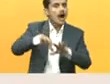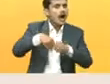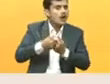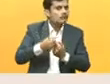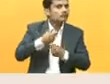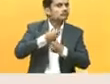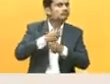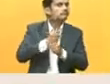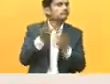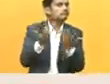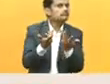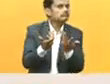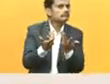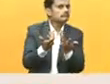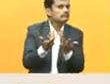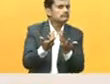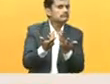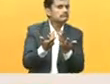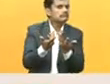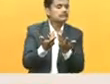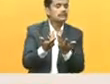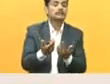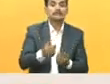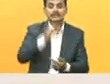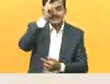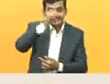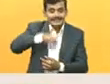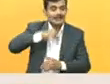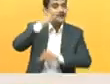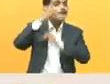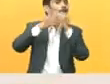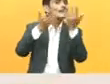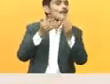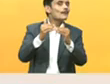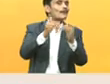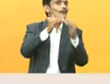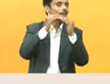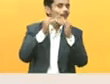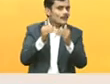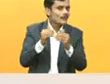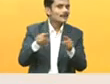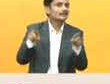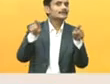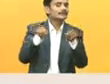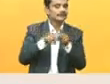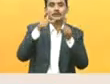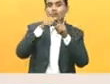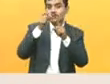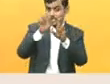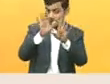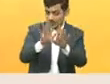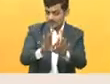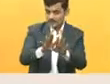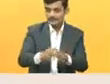make the heterogeneous mess that we have today